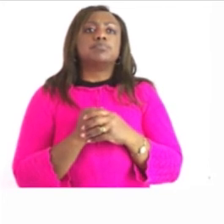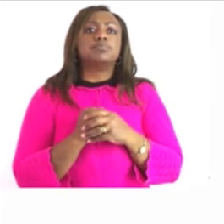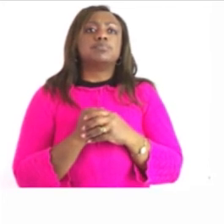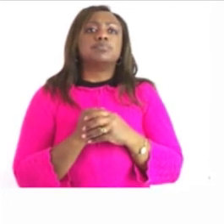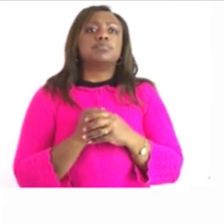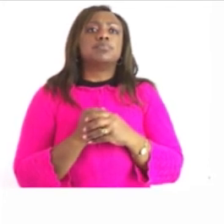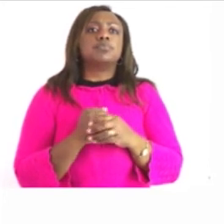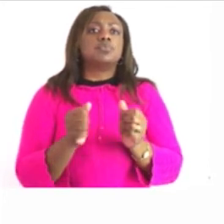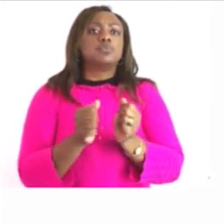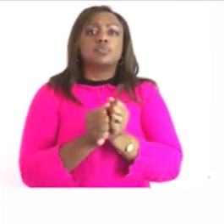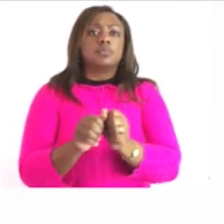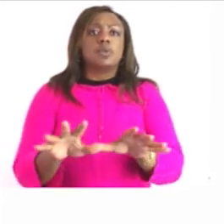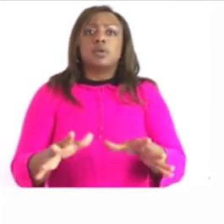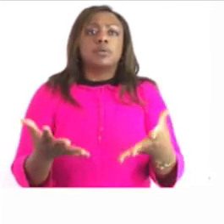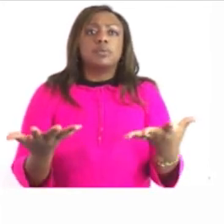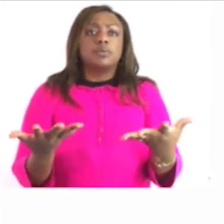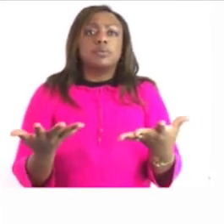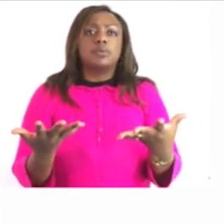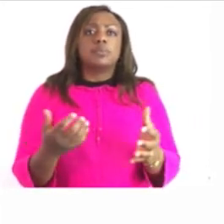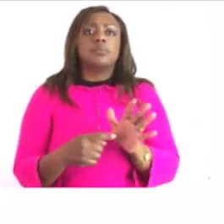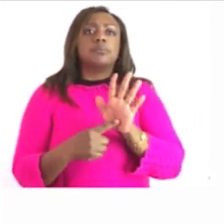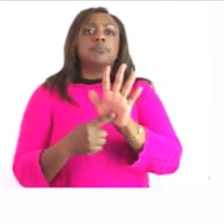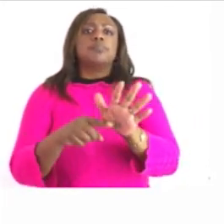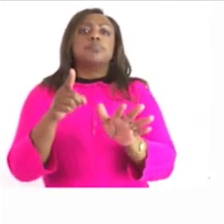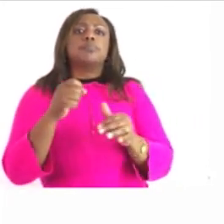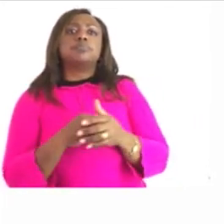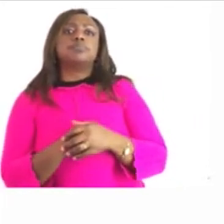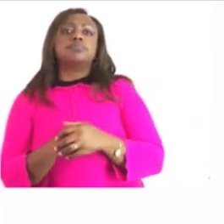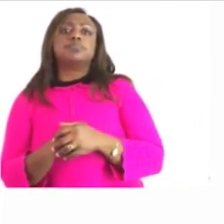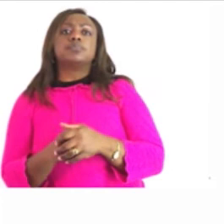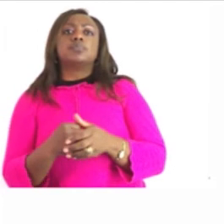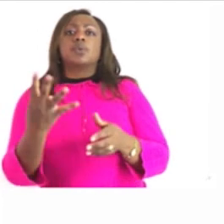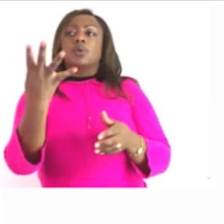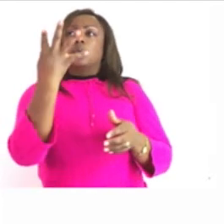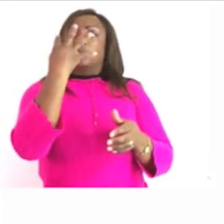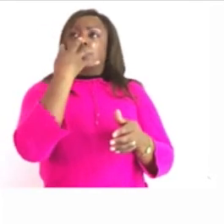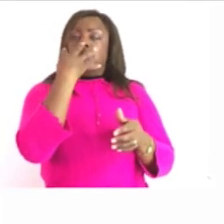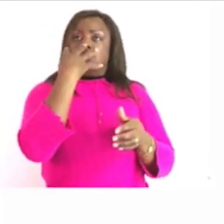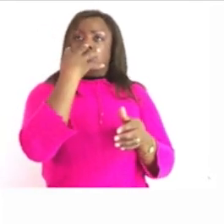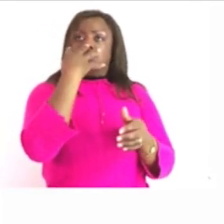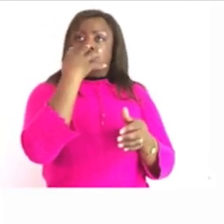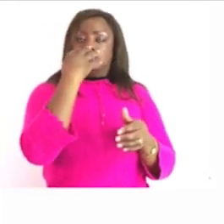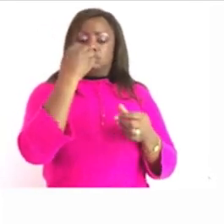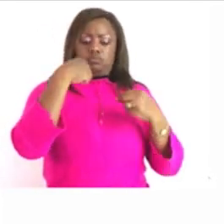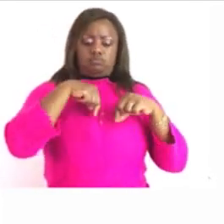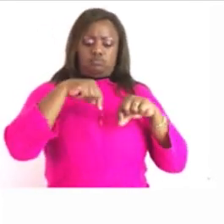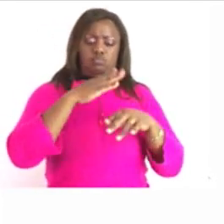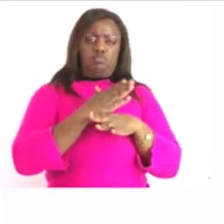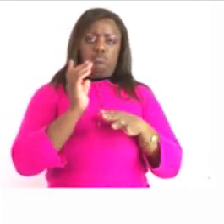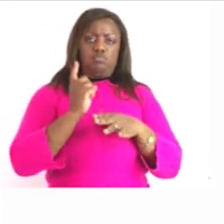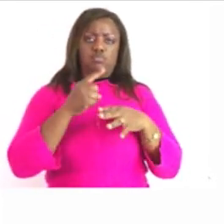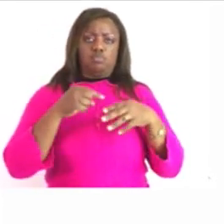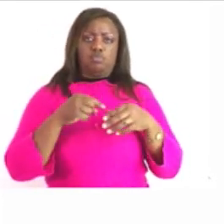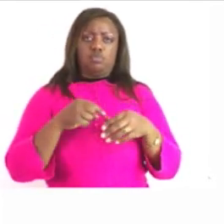together, as we are looking at how does air move from outside our body until it goes